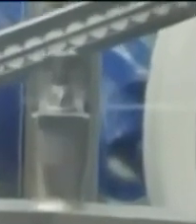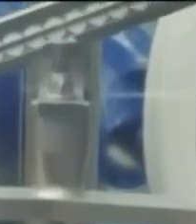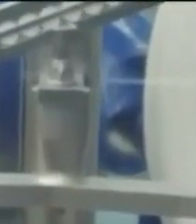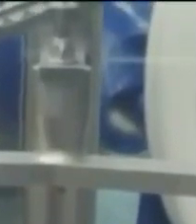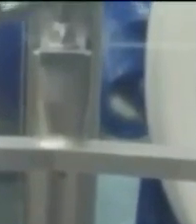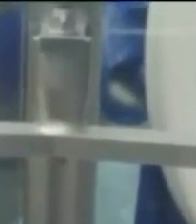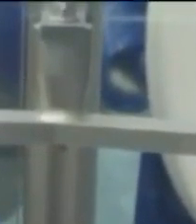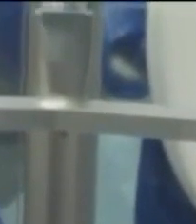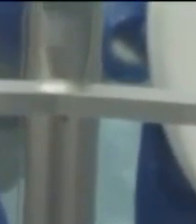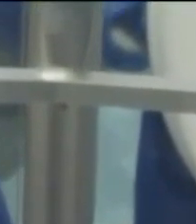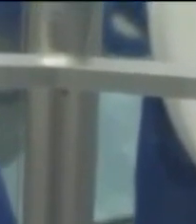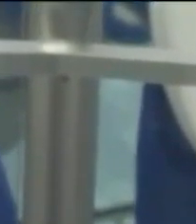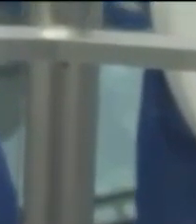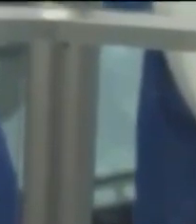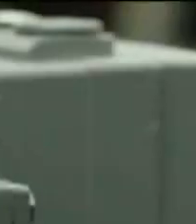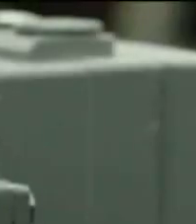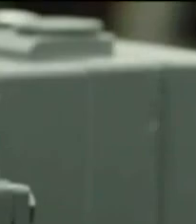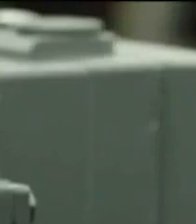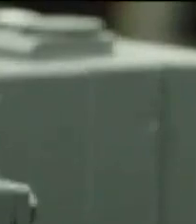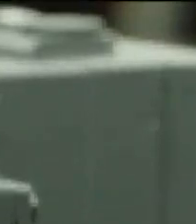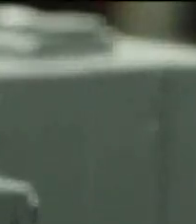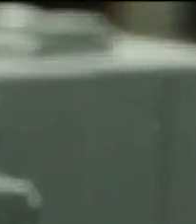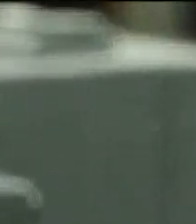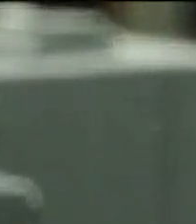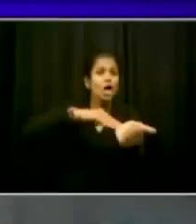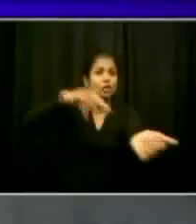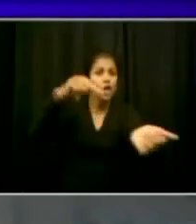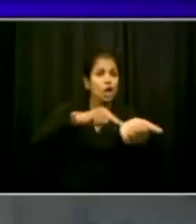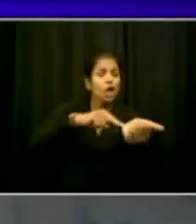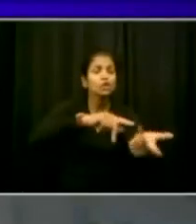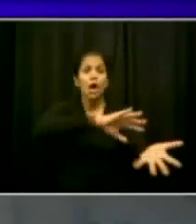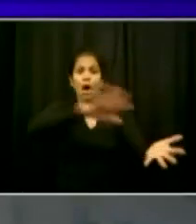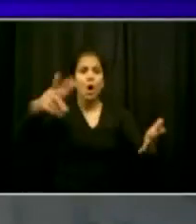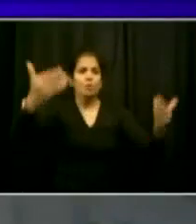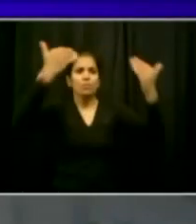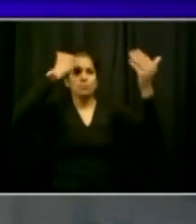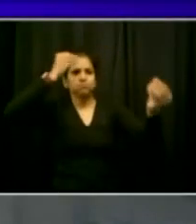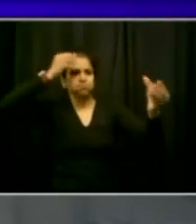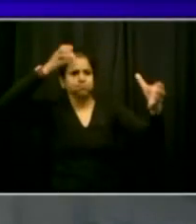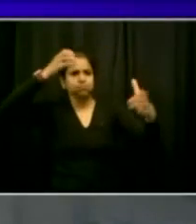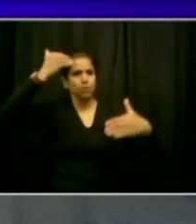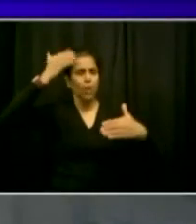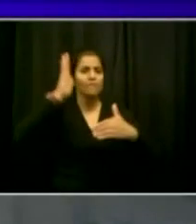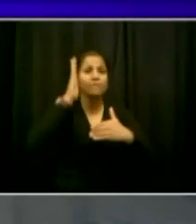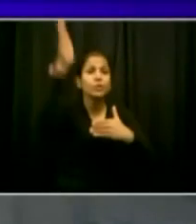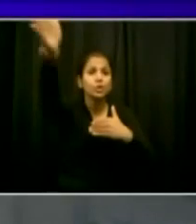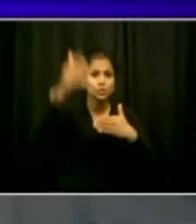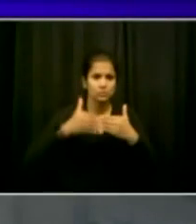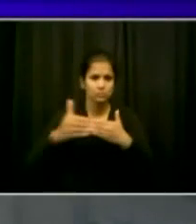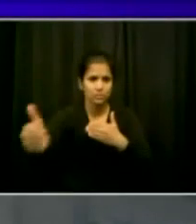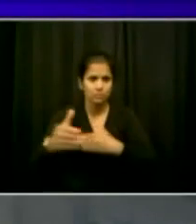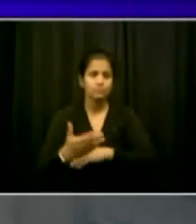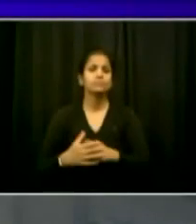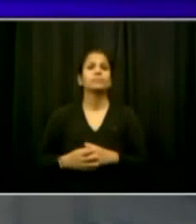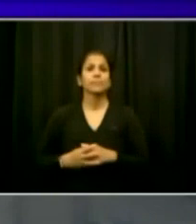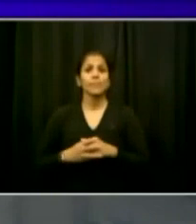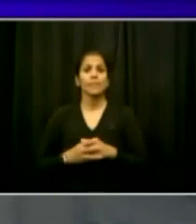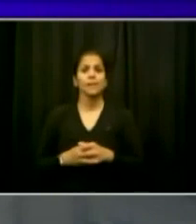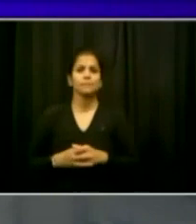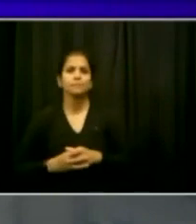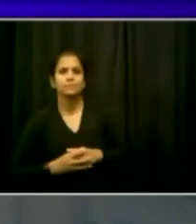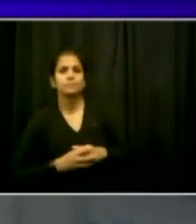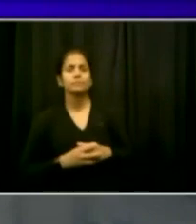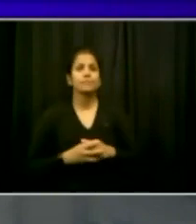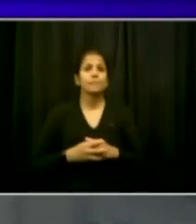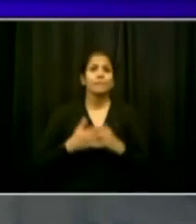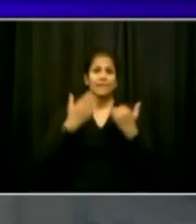the city as a global leader in pandemic response. The fact that we have learned a lot more about how to detect outbreaks